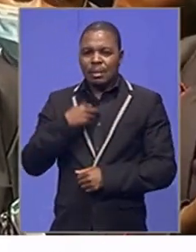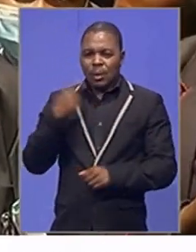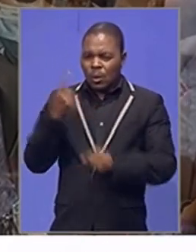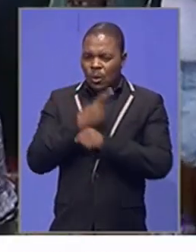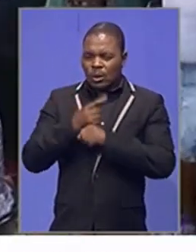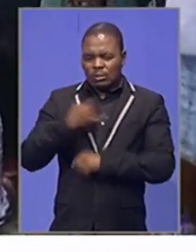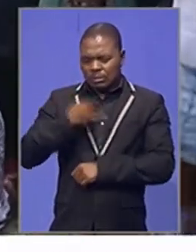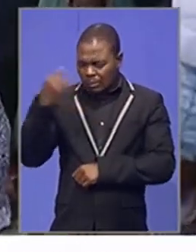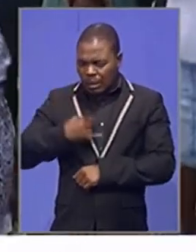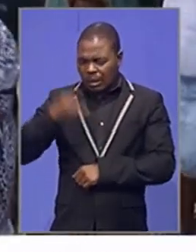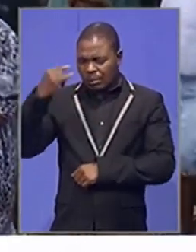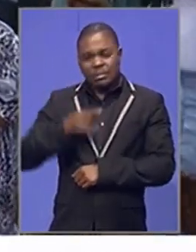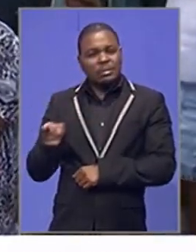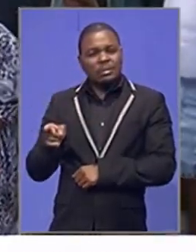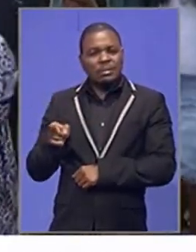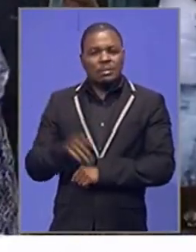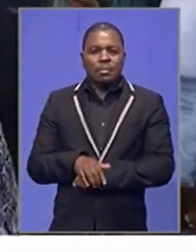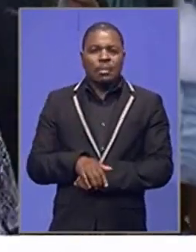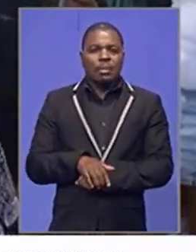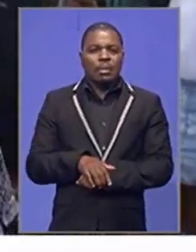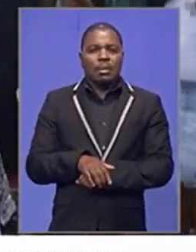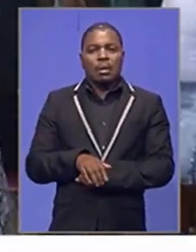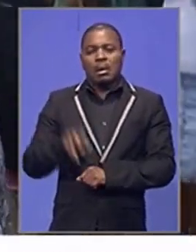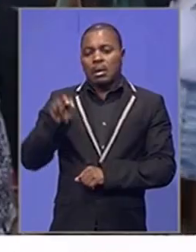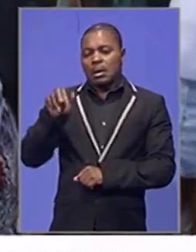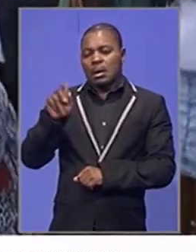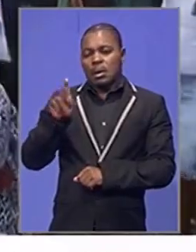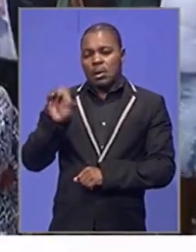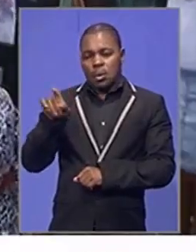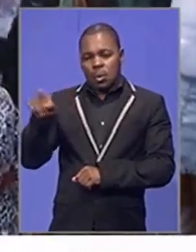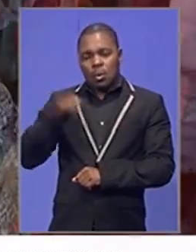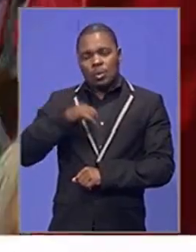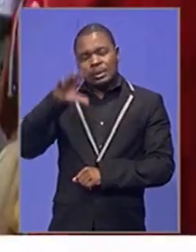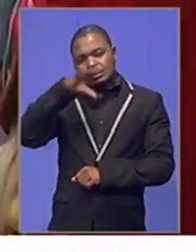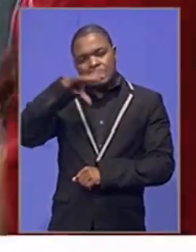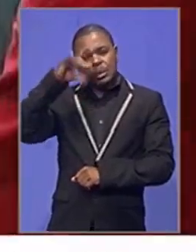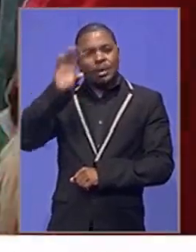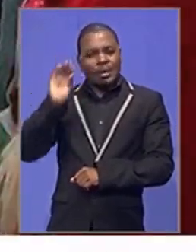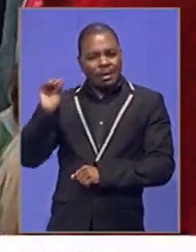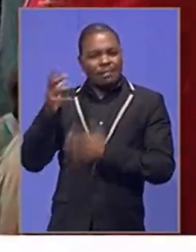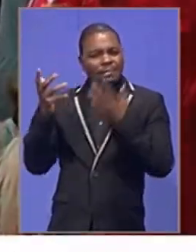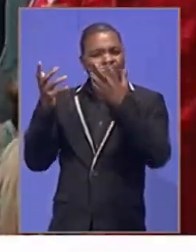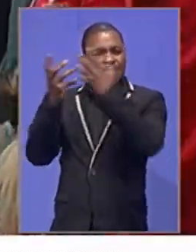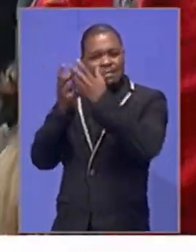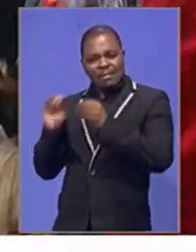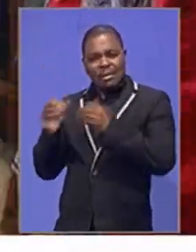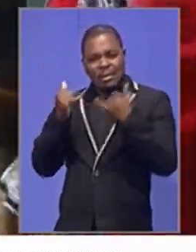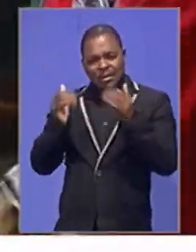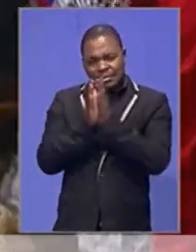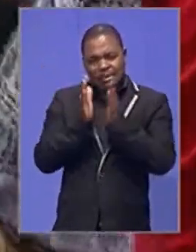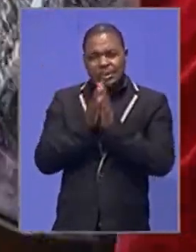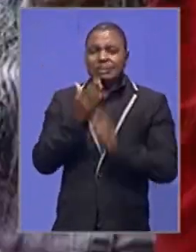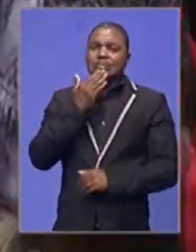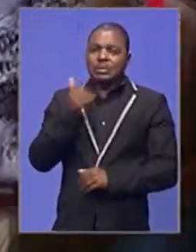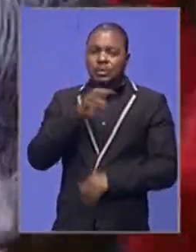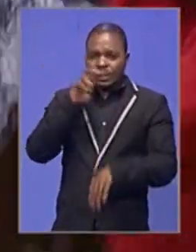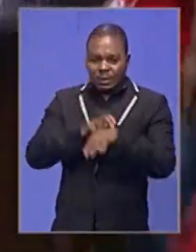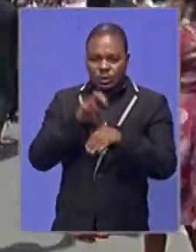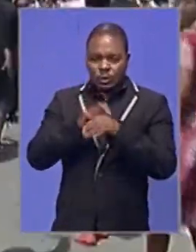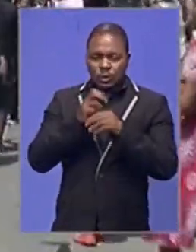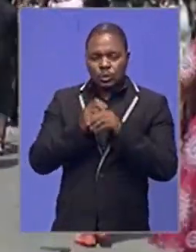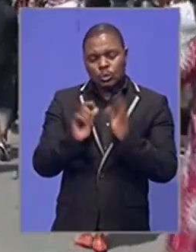of the time. Ka ge go be go tsebja gore nako bjana le pitso ya semoya ga bjale bo ipiletšwe ke bja gore go lebeledišiše leswa